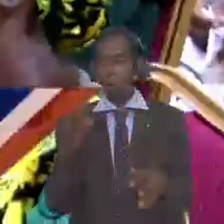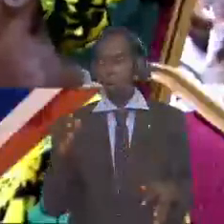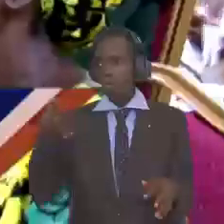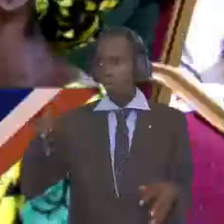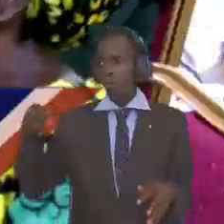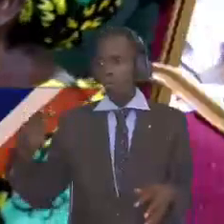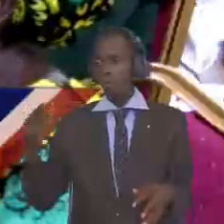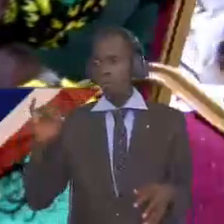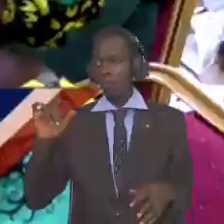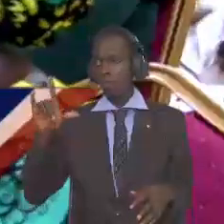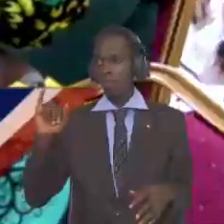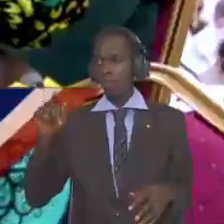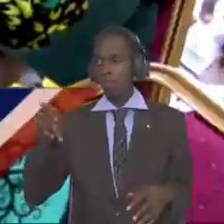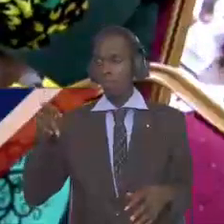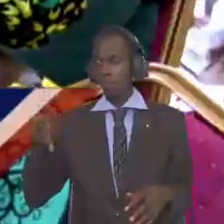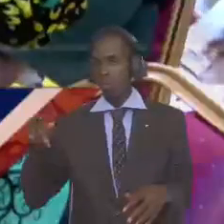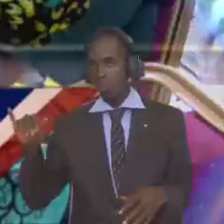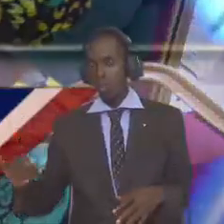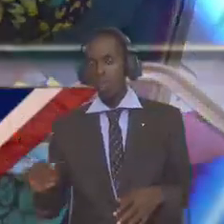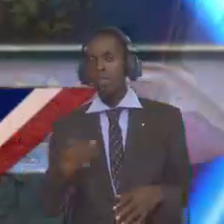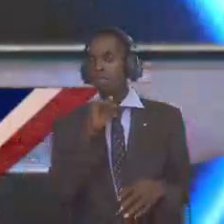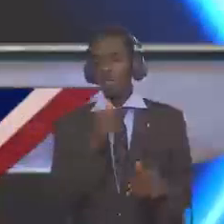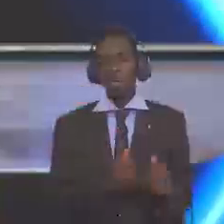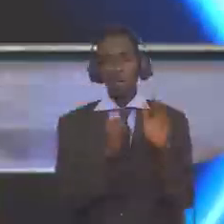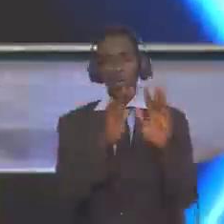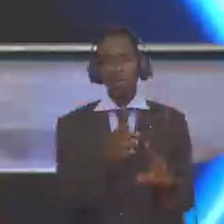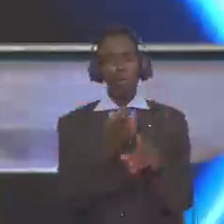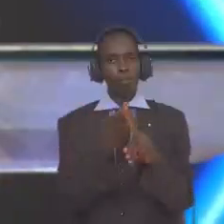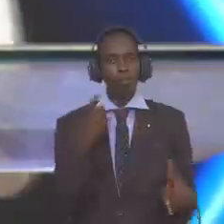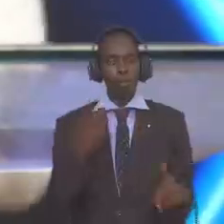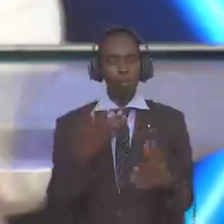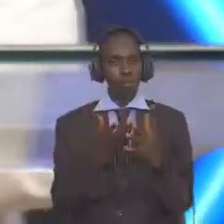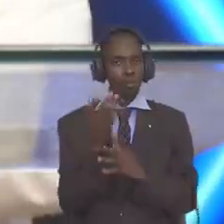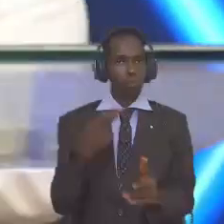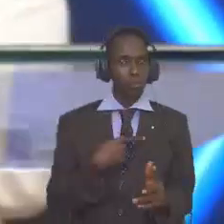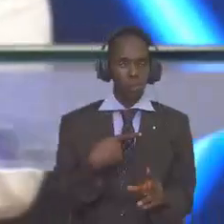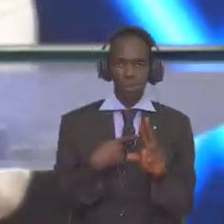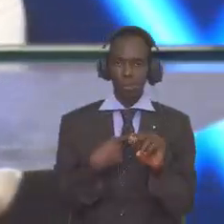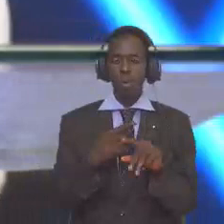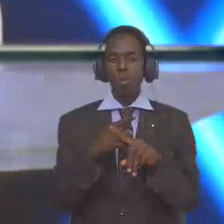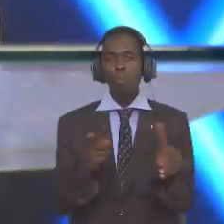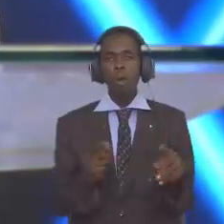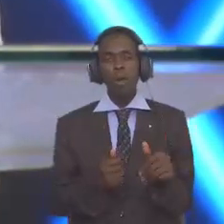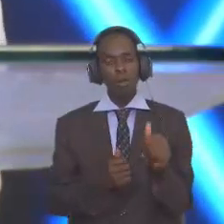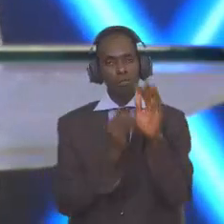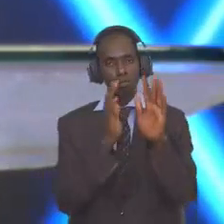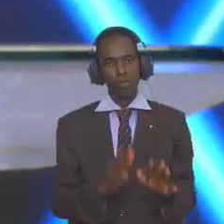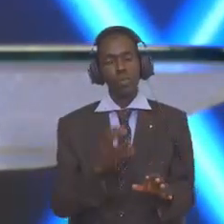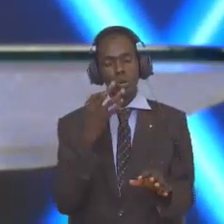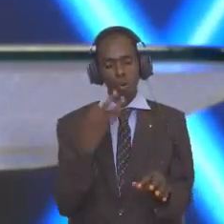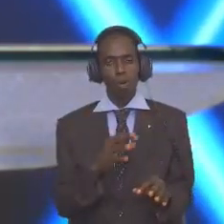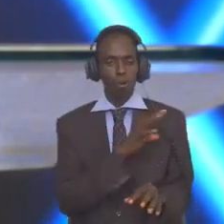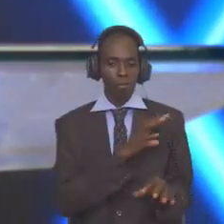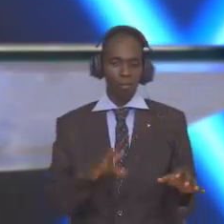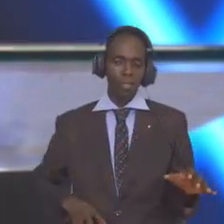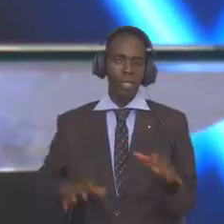apostle made by Peter, an apostle of Jesus Christ through the will of God and Sosthenes, our brother.